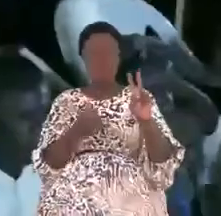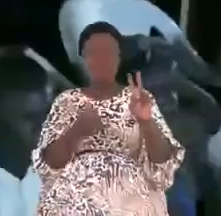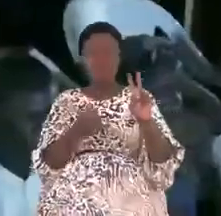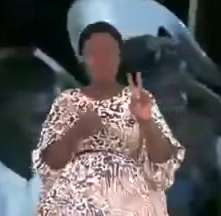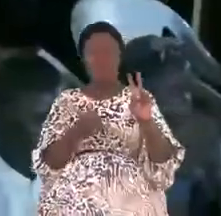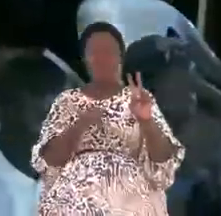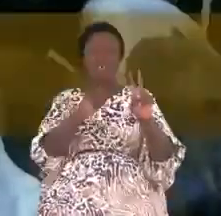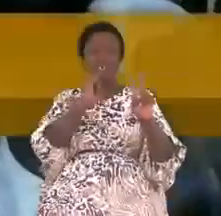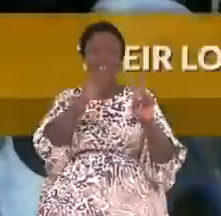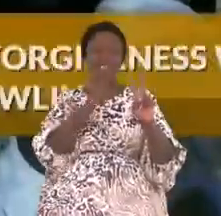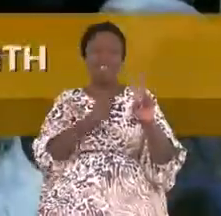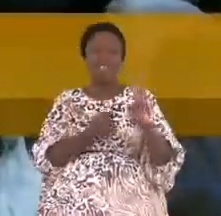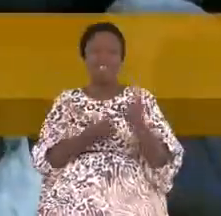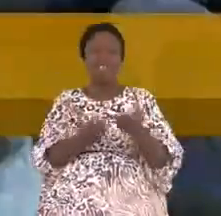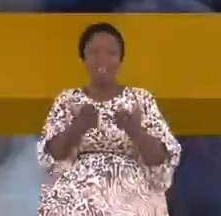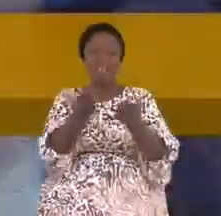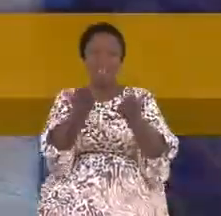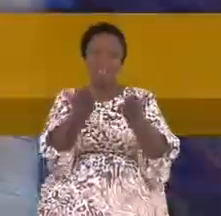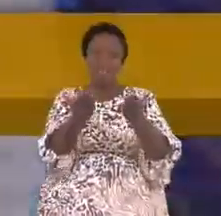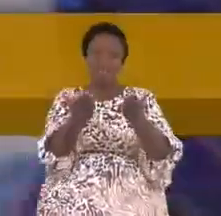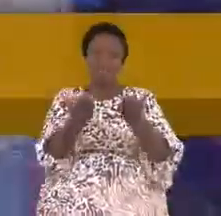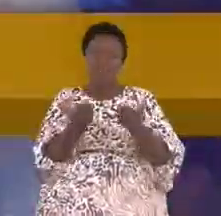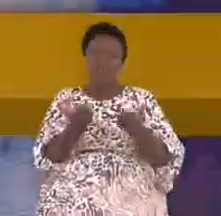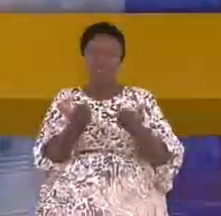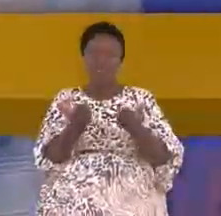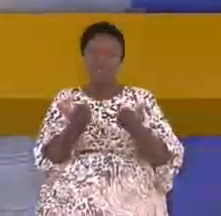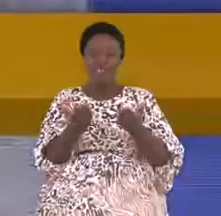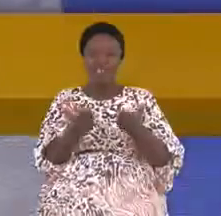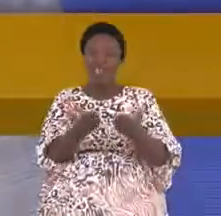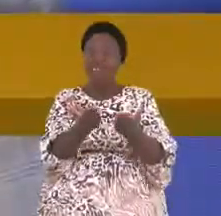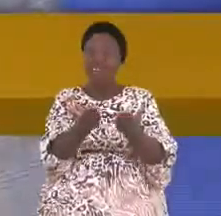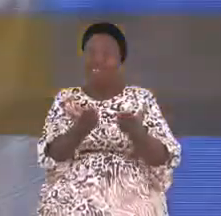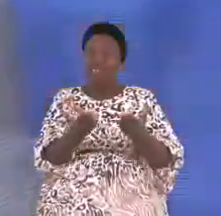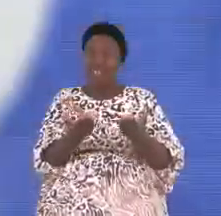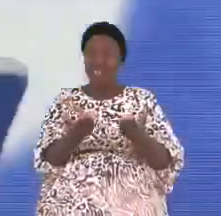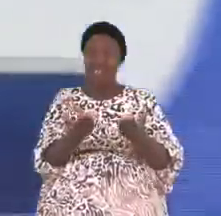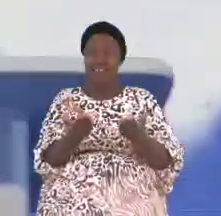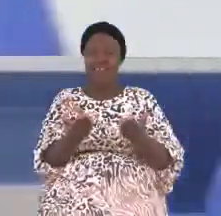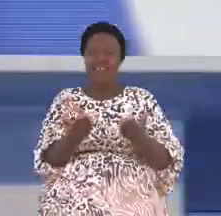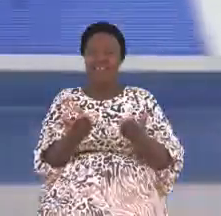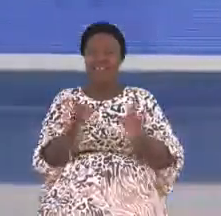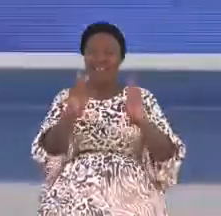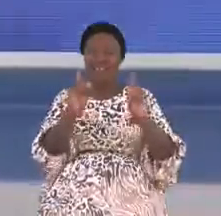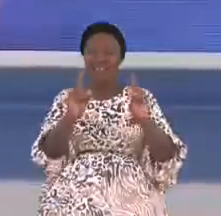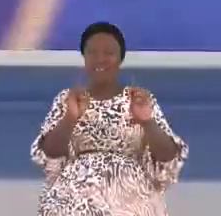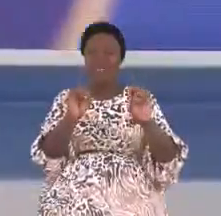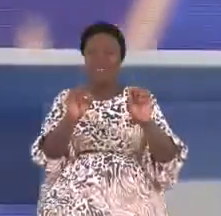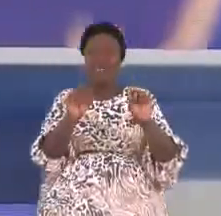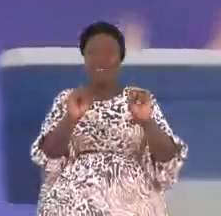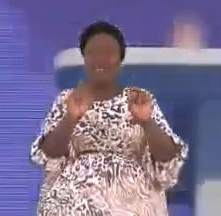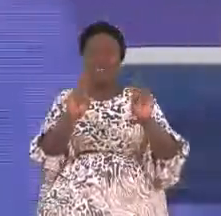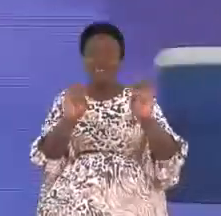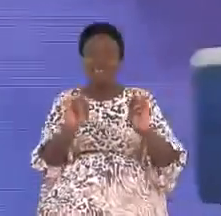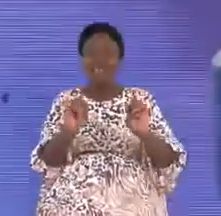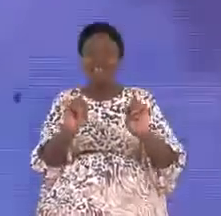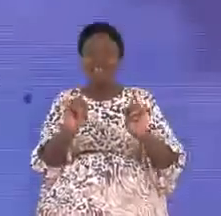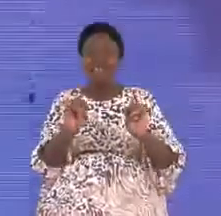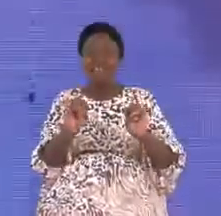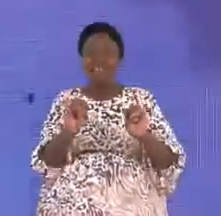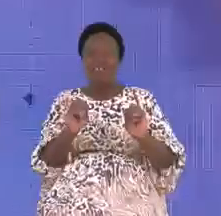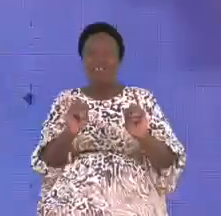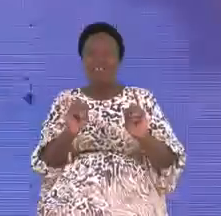longing for forgiveness the longing the desire oh that i could be free free from